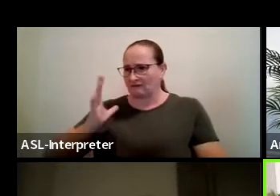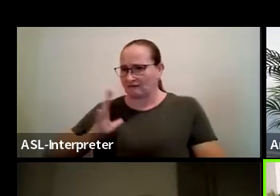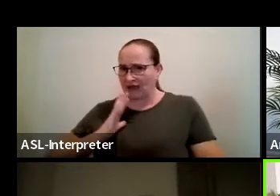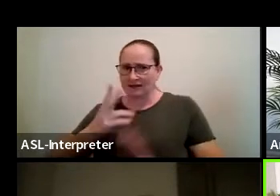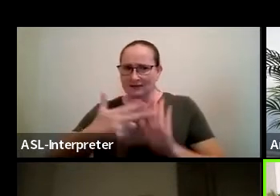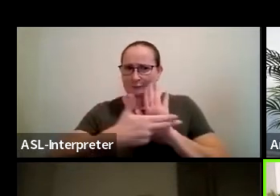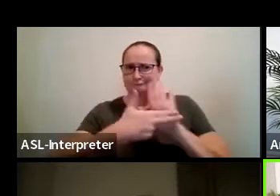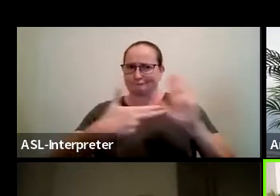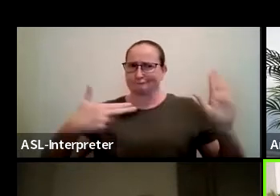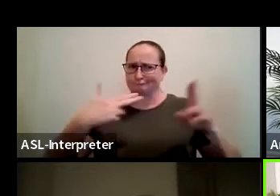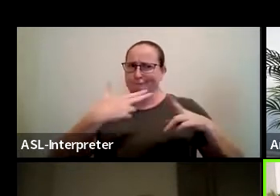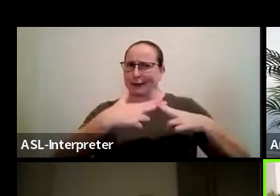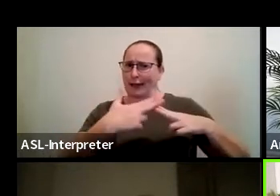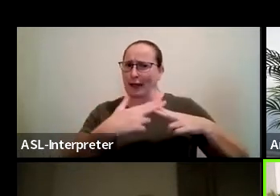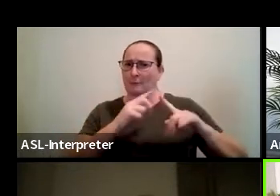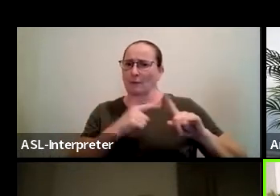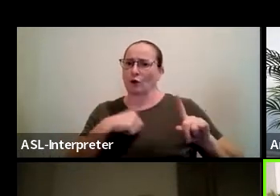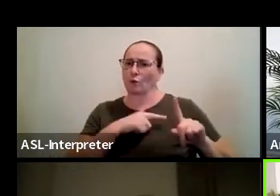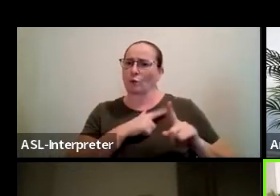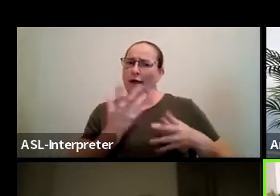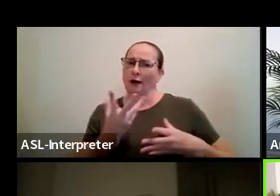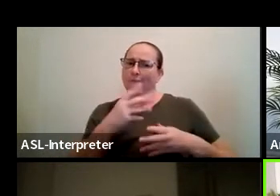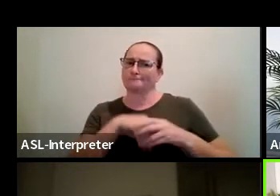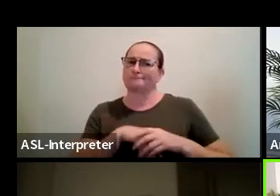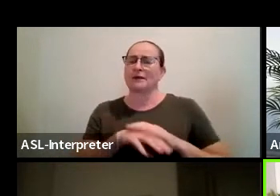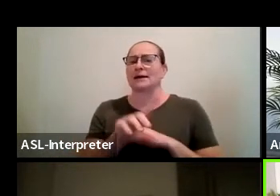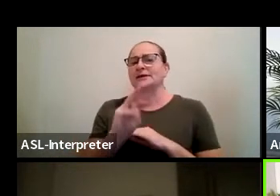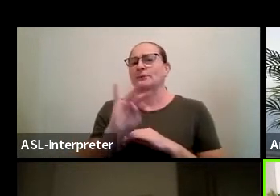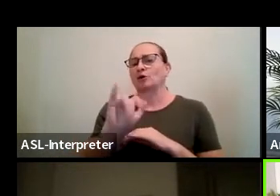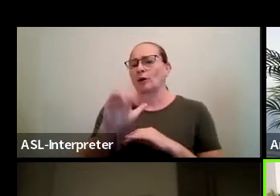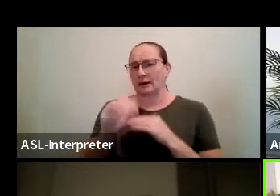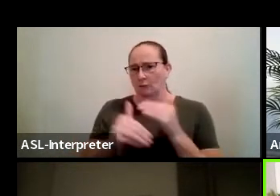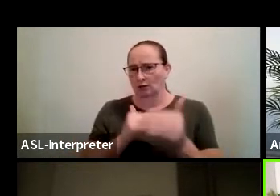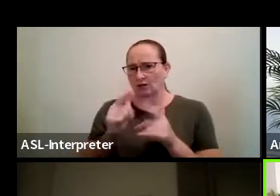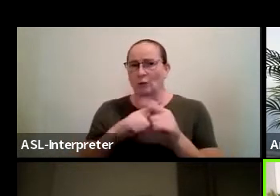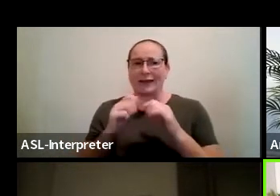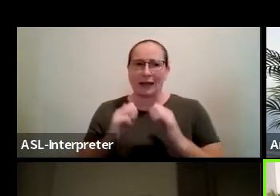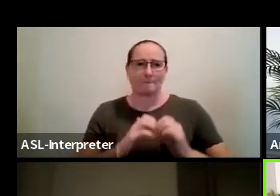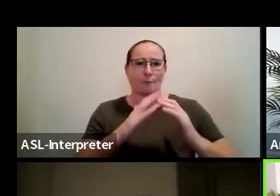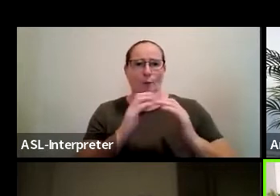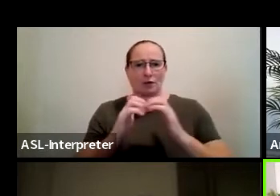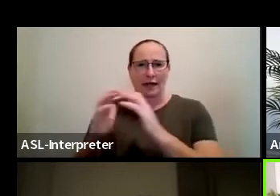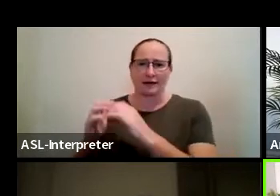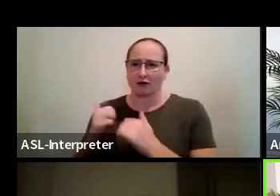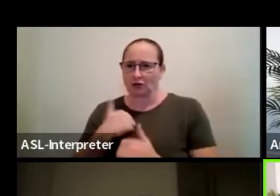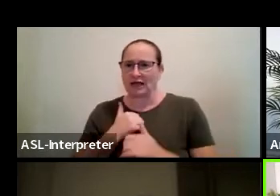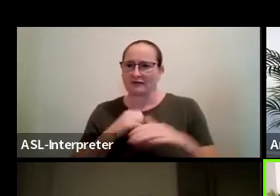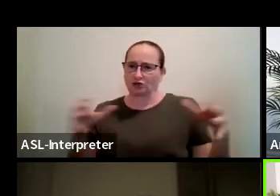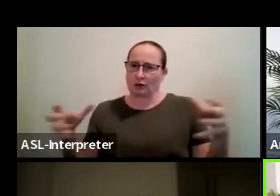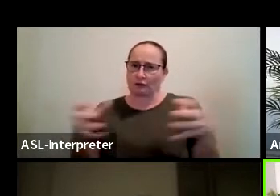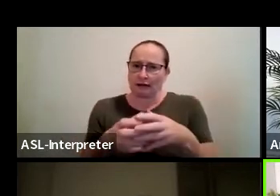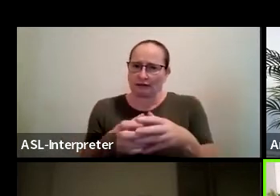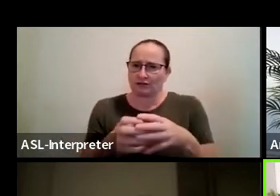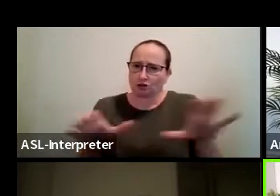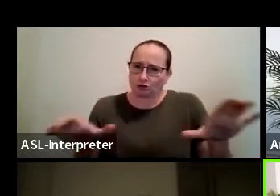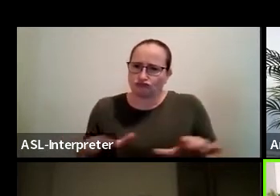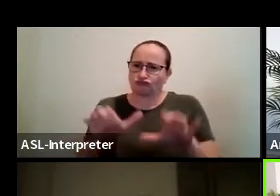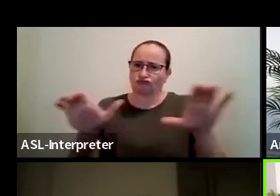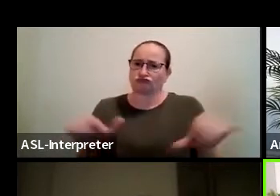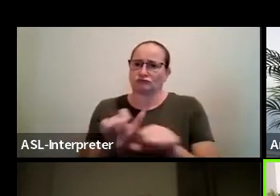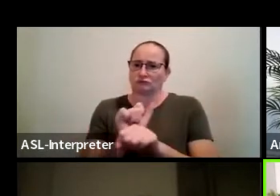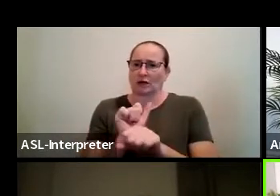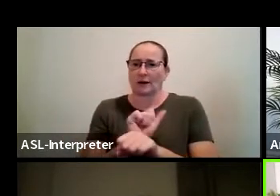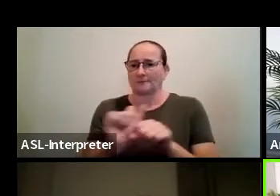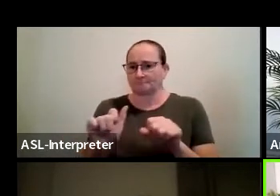to remember that we are part of a democratic process and that we can mobilize ourselves collectively to get that work done. And so